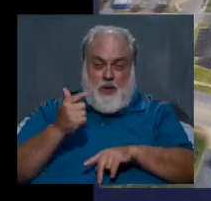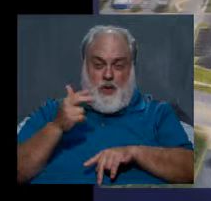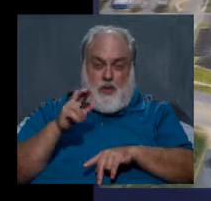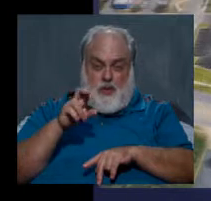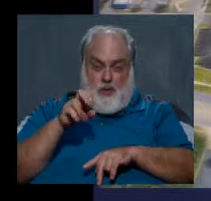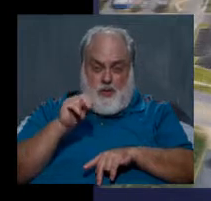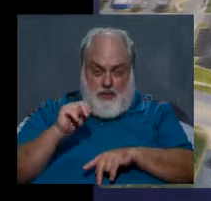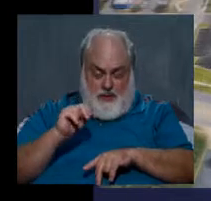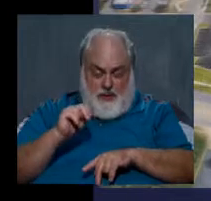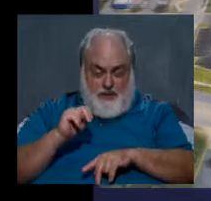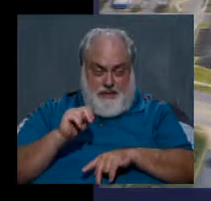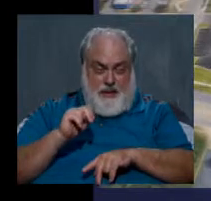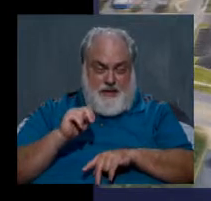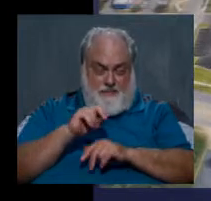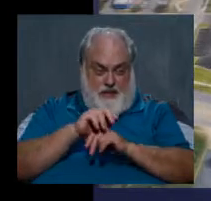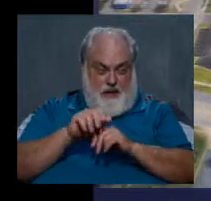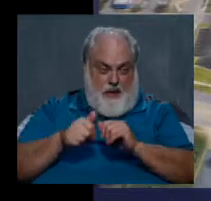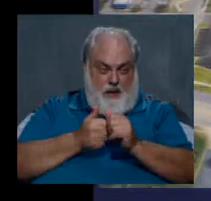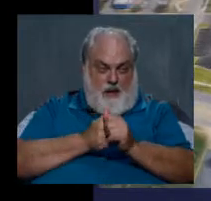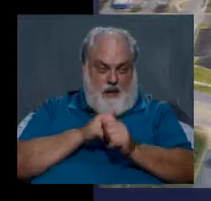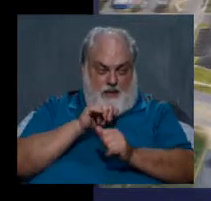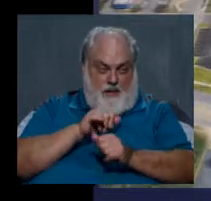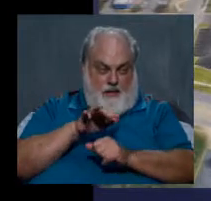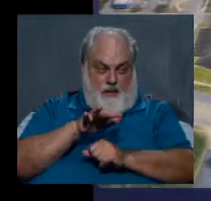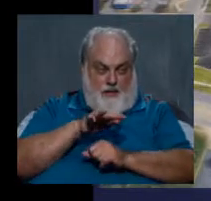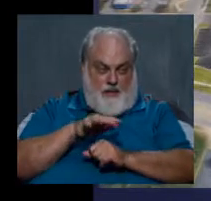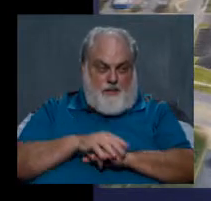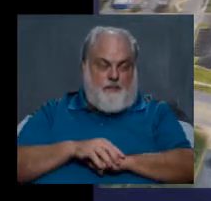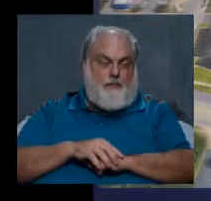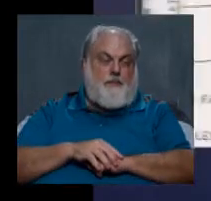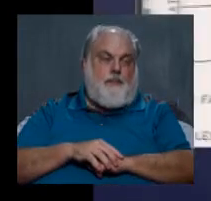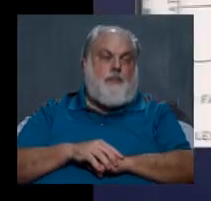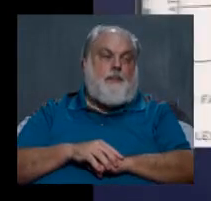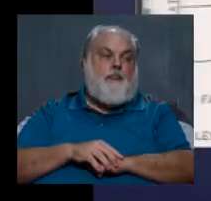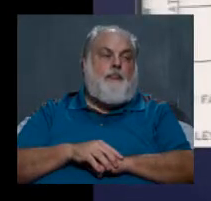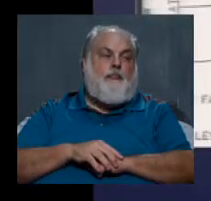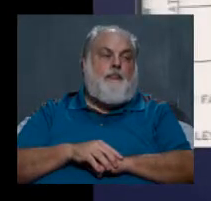is somewhat behind that. Next.